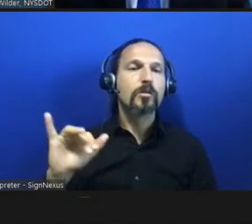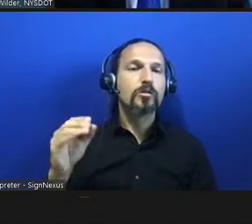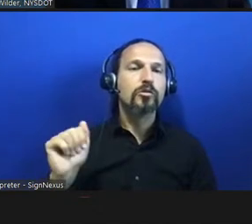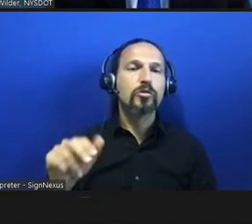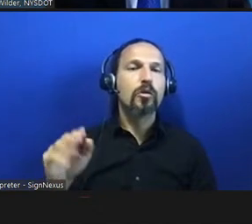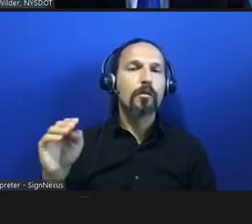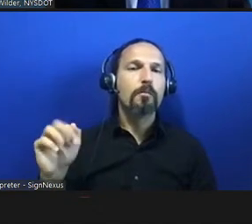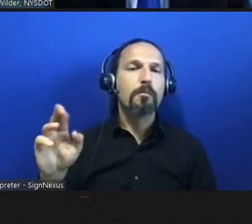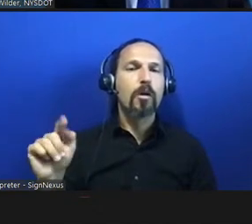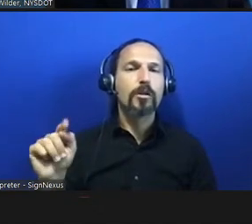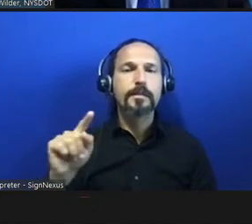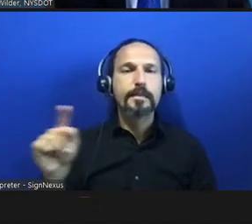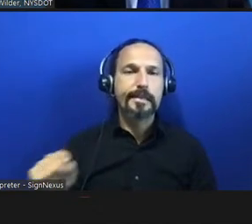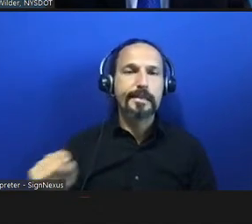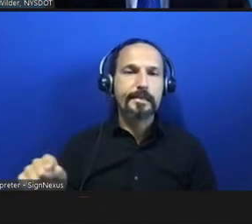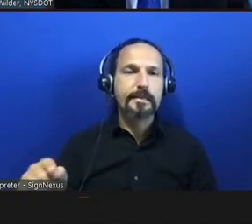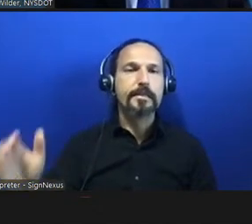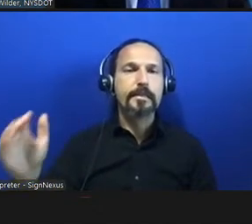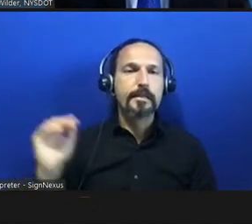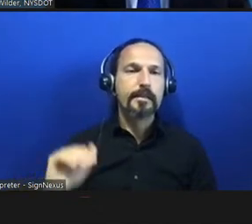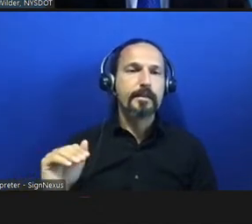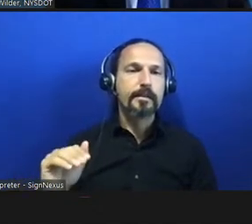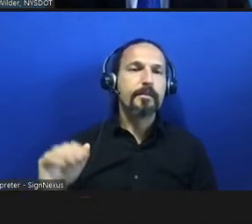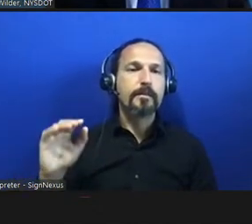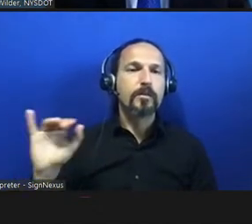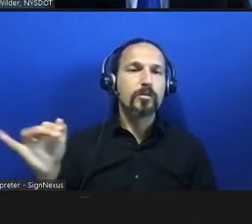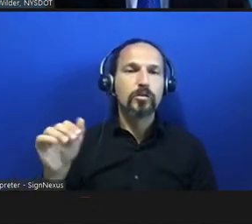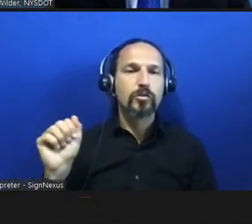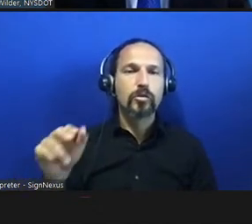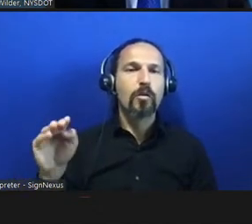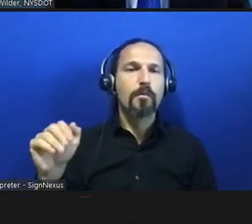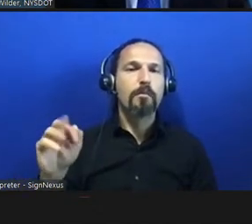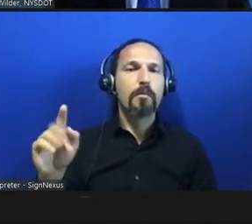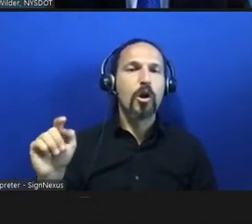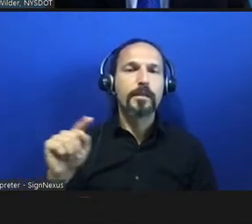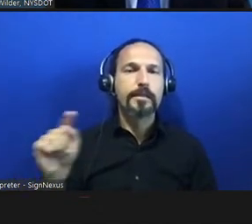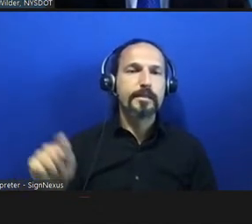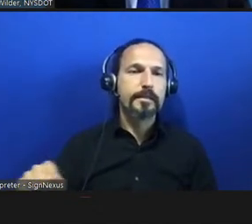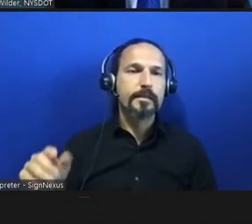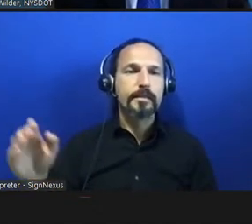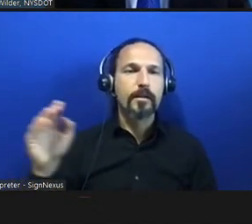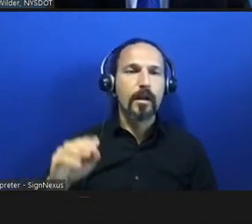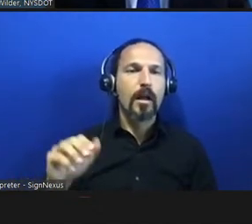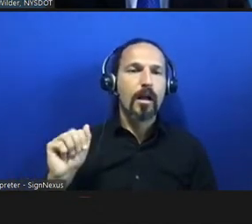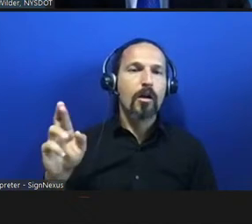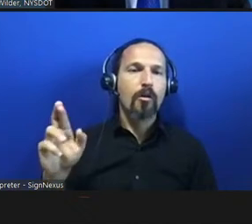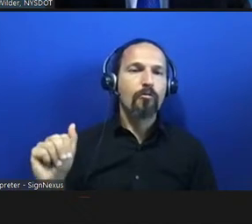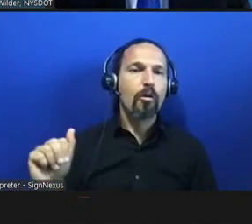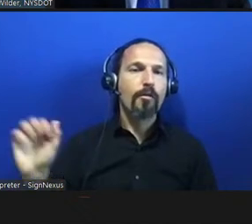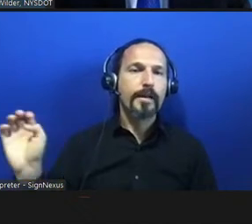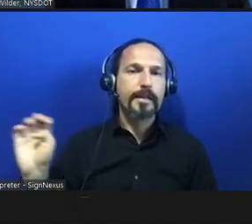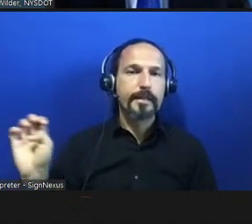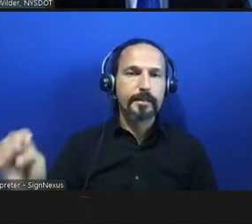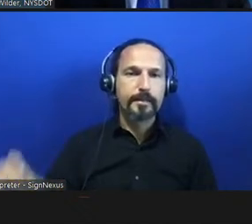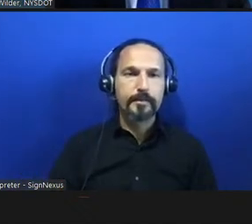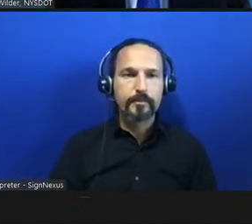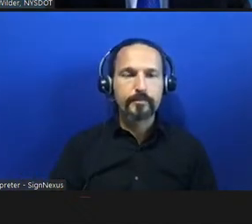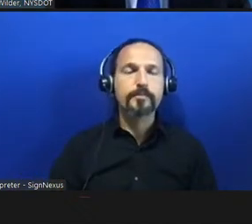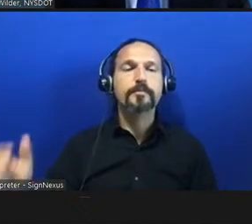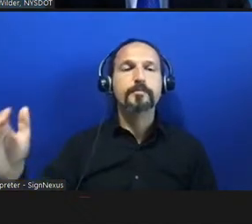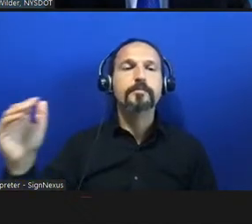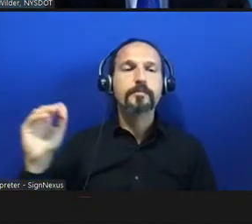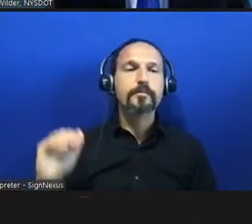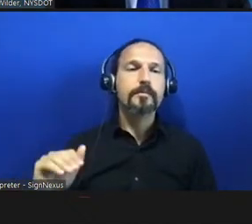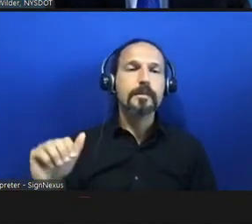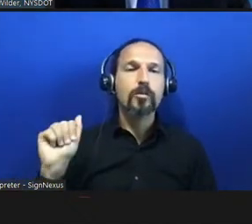Martinez our next speaker is Joan Martinez followed by Aurora e our